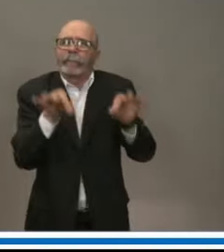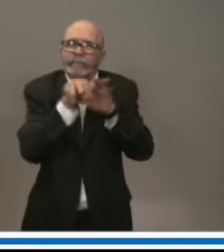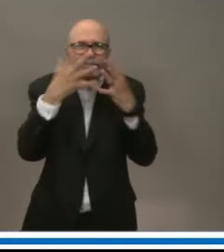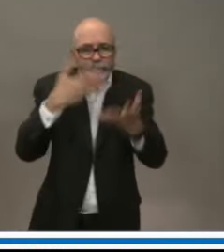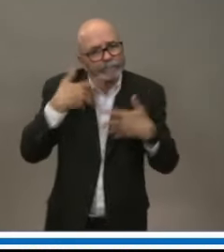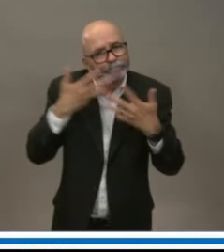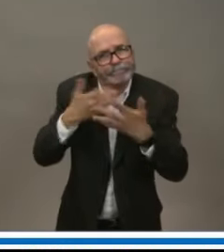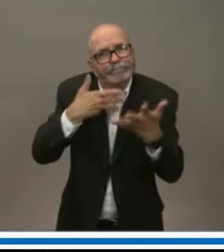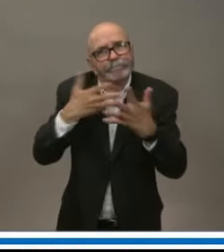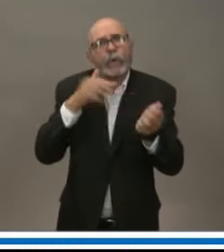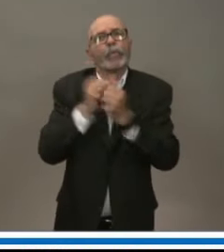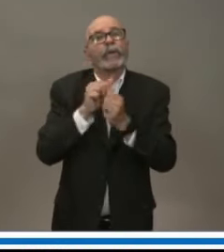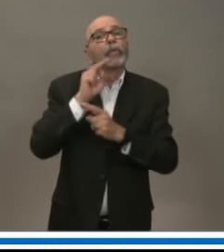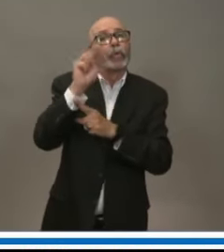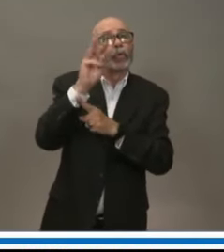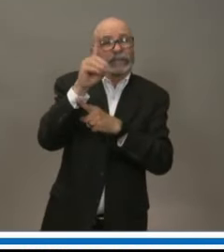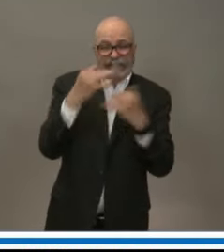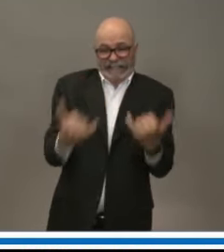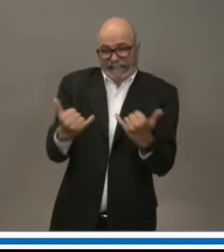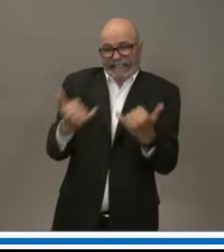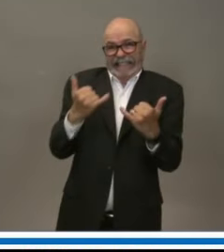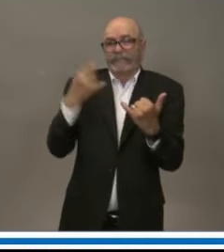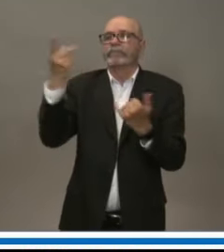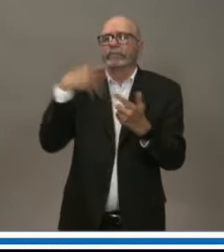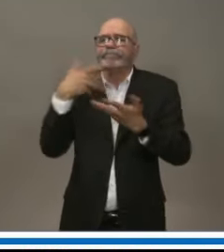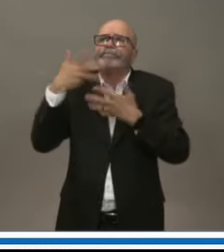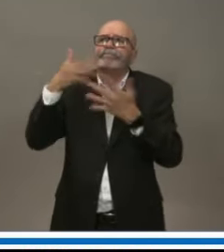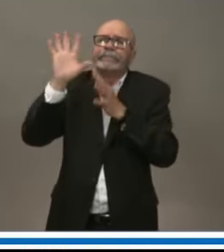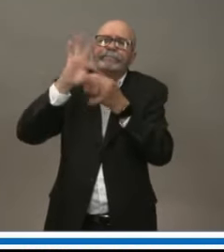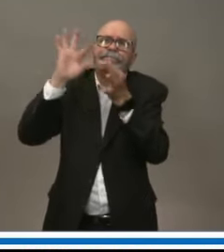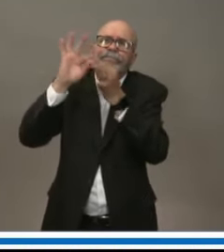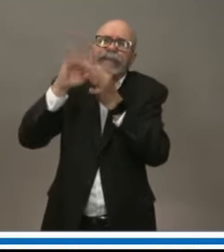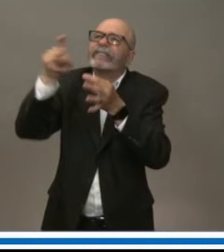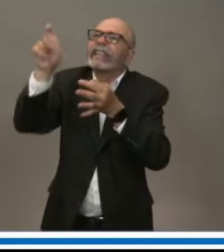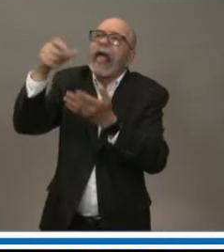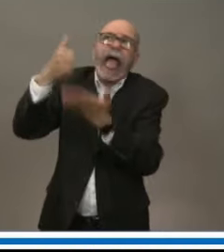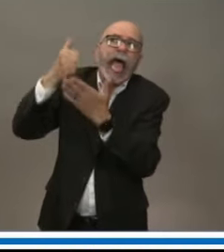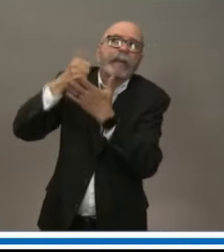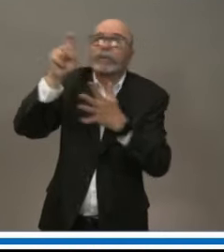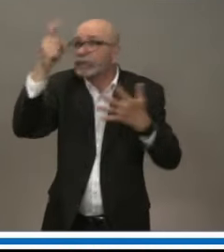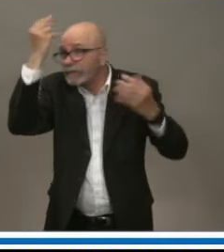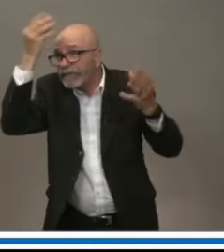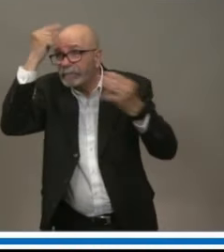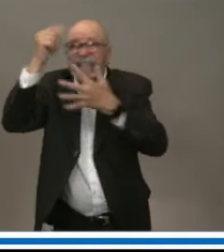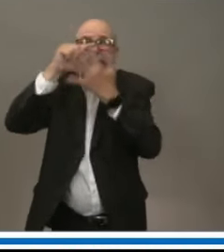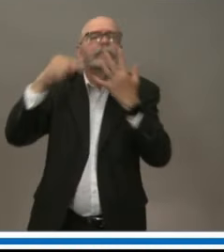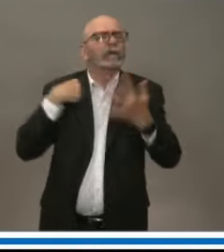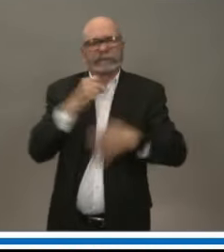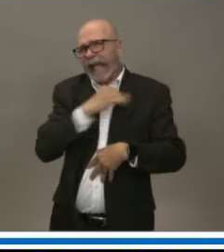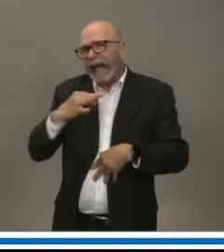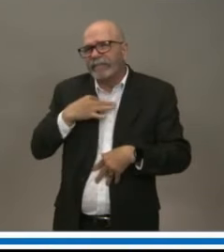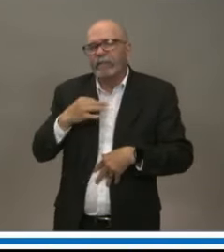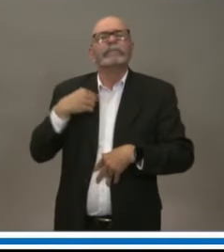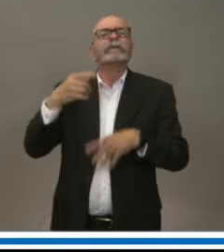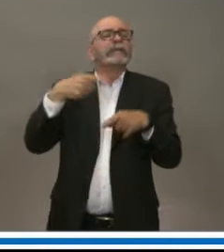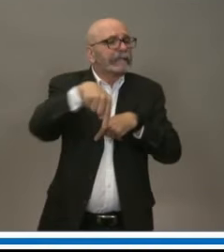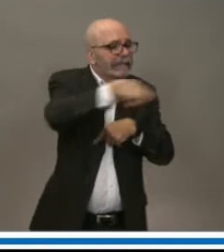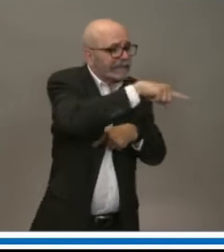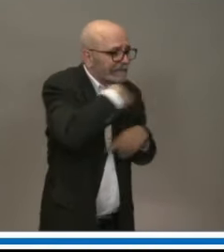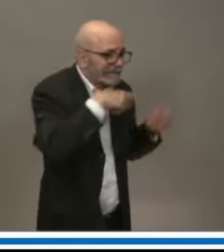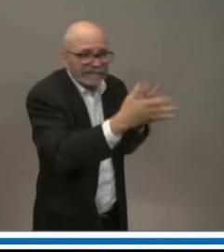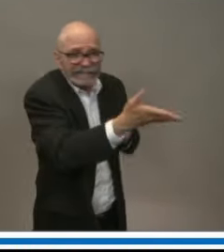today, making the point that if and when they need help around staffing, the rest of the healthcare system is right there to help